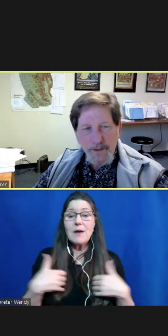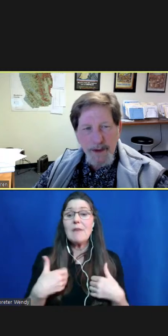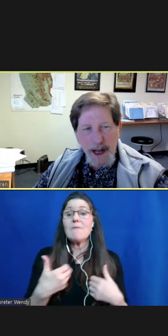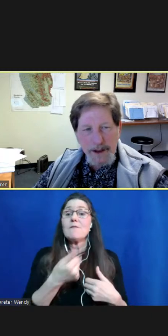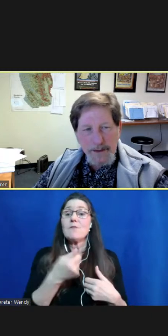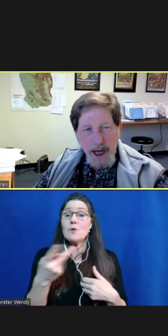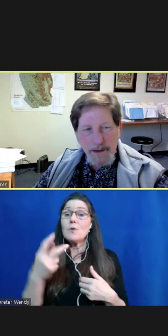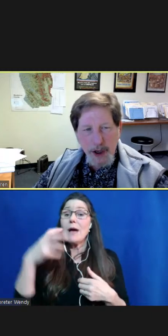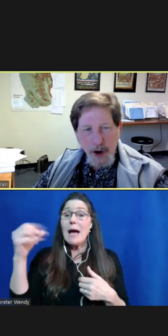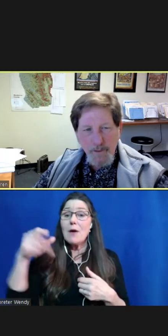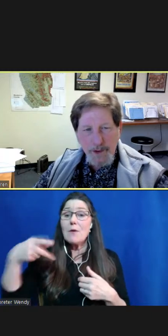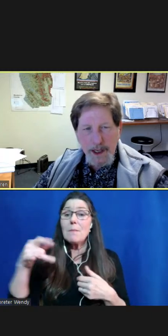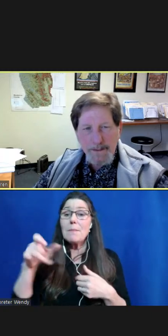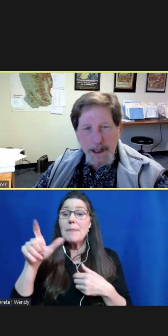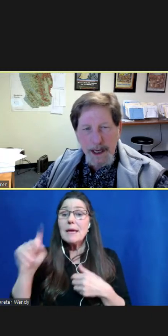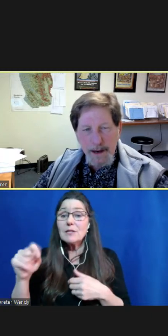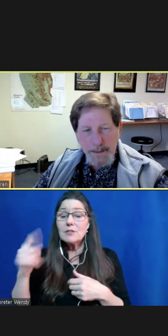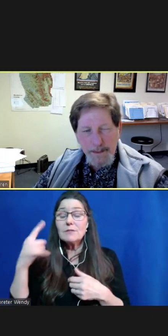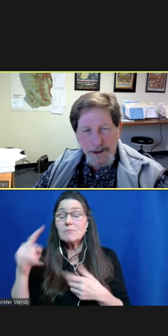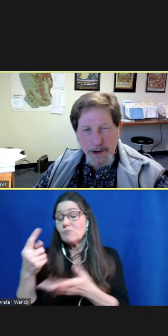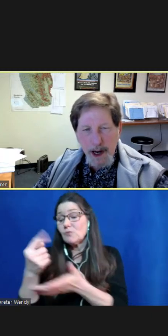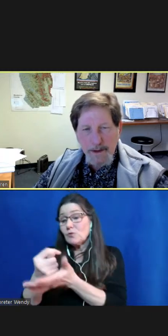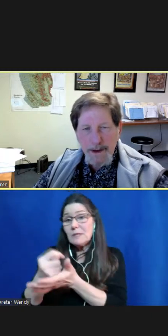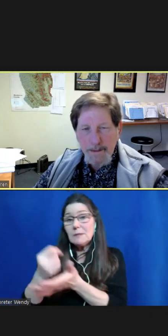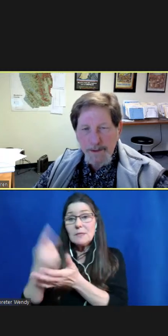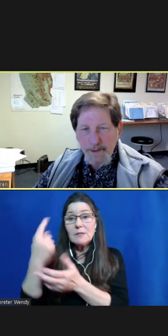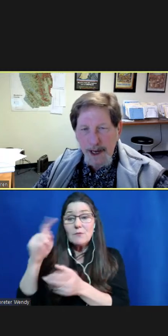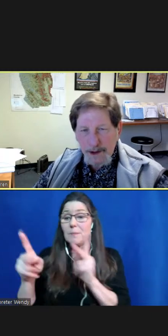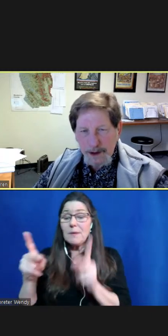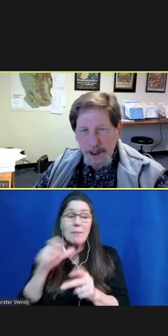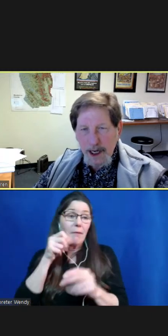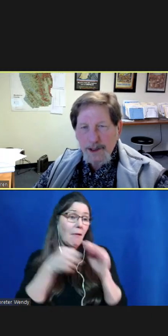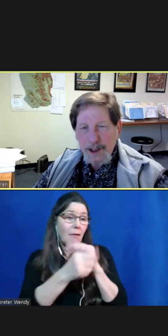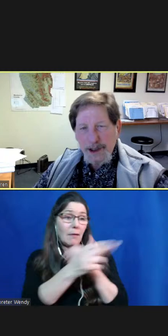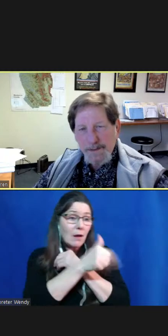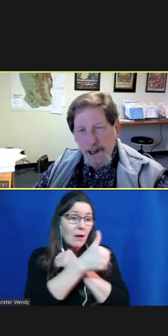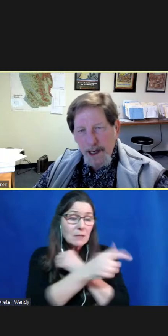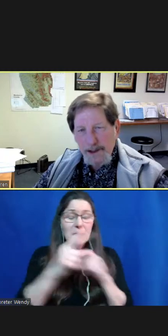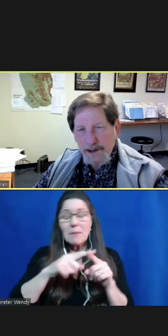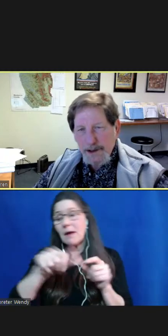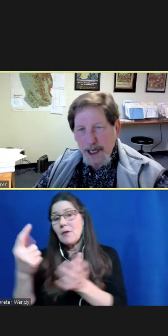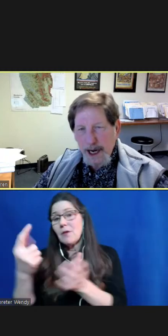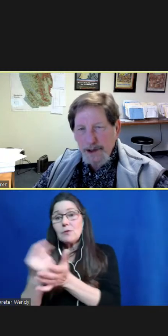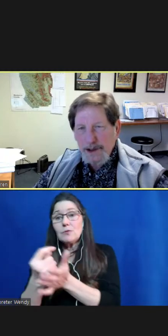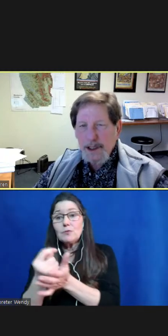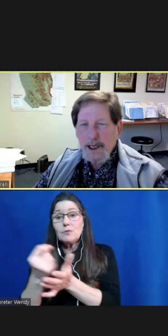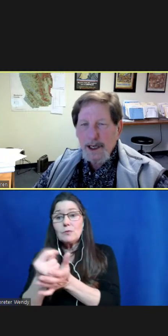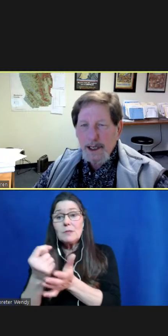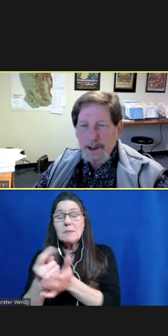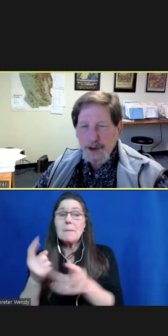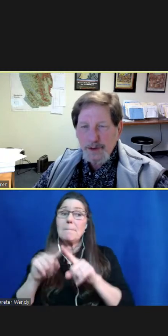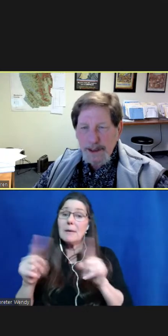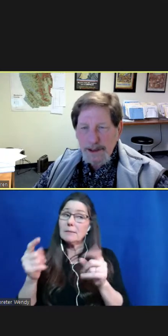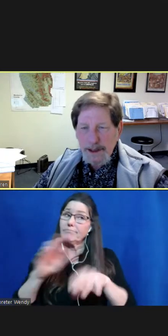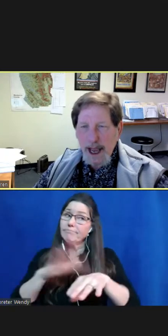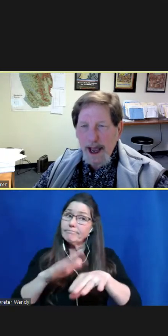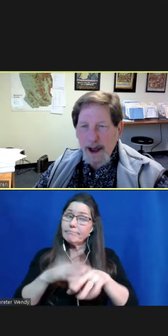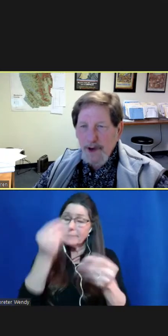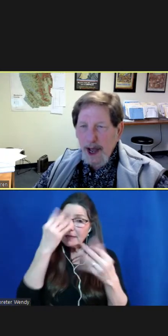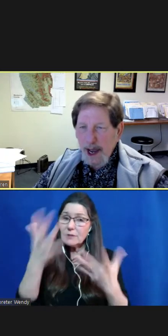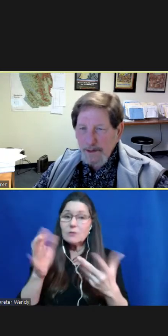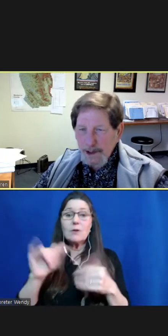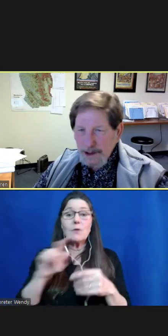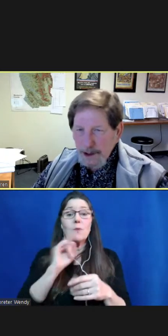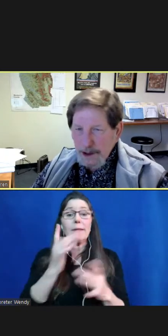treatments for mild to moderate COVID that can be prescribed by providers. The supply is still scarce, so you must